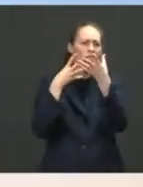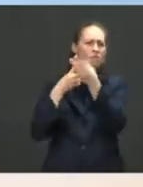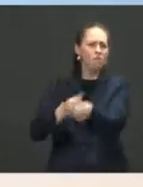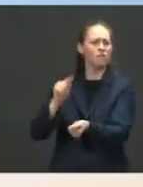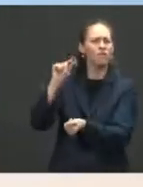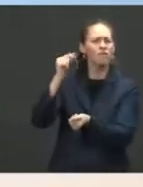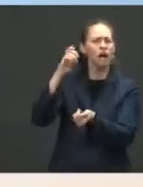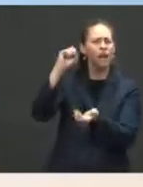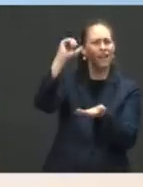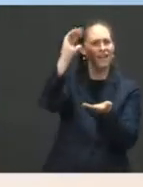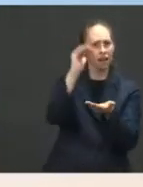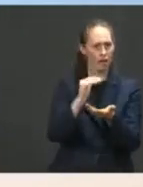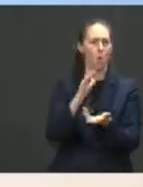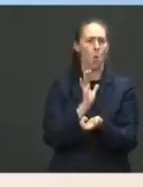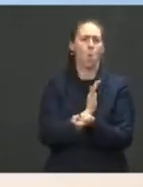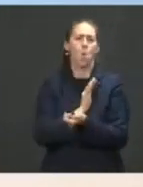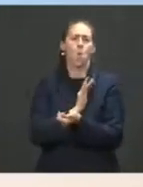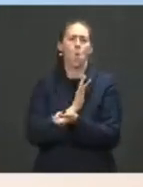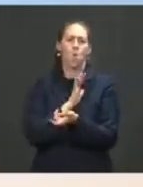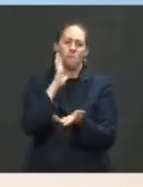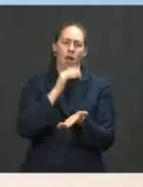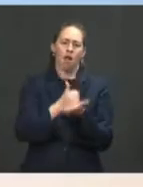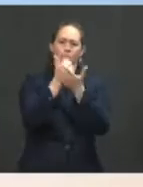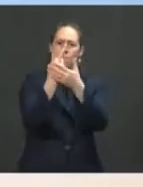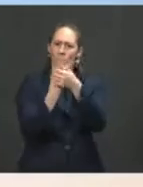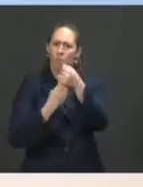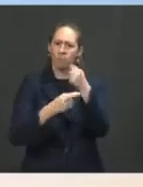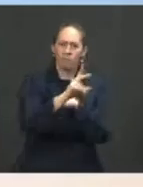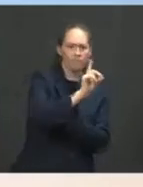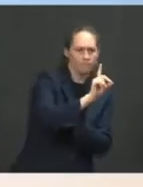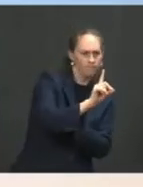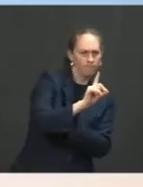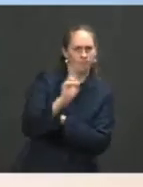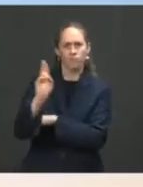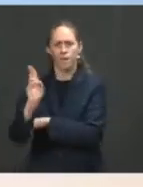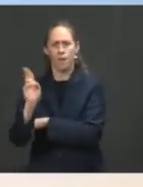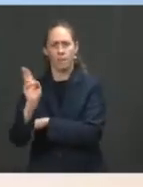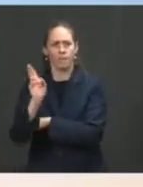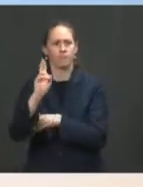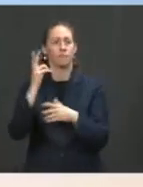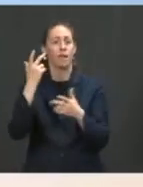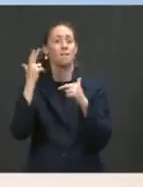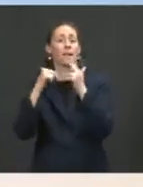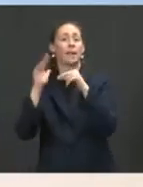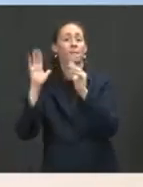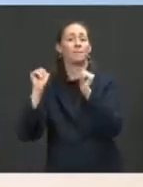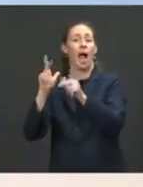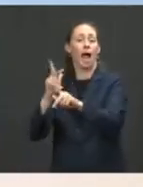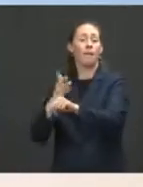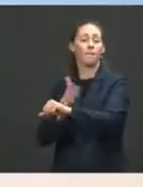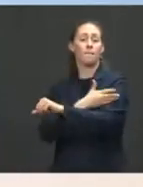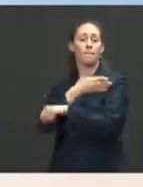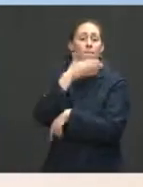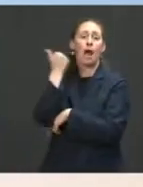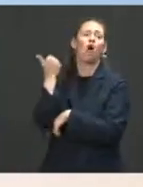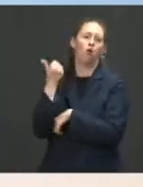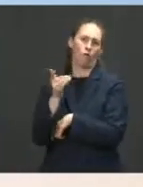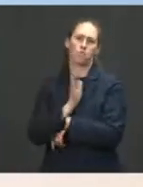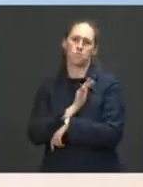the bipartisan infrastructure deal and Build Back Better agenda could likely ease inflationary pressures." Just one other note for all of